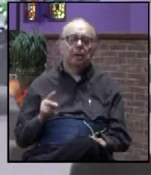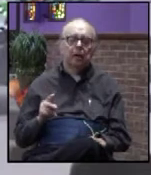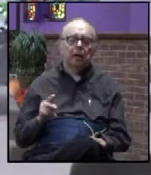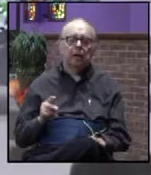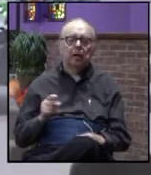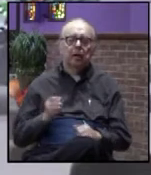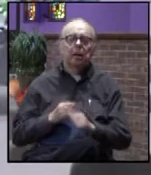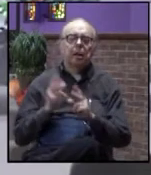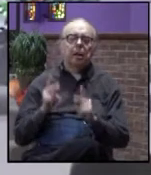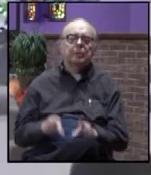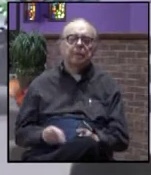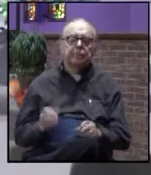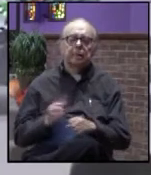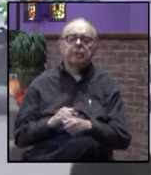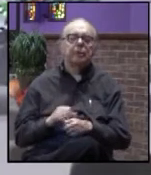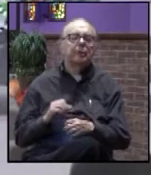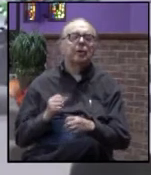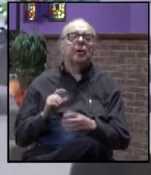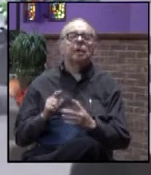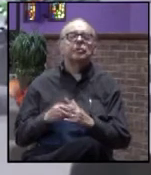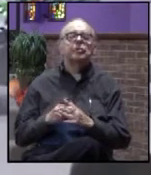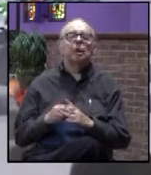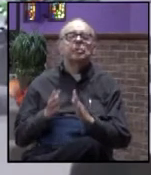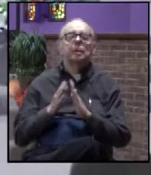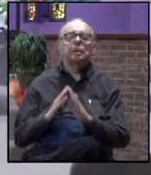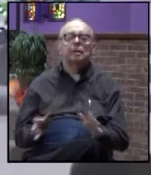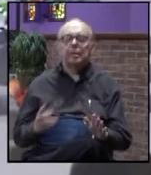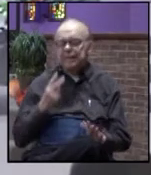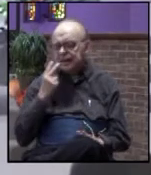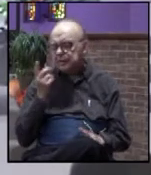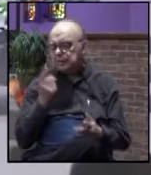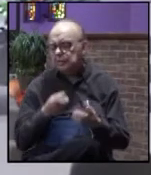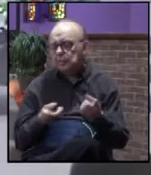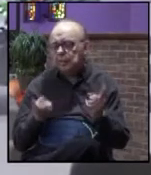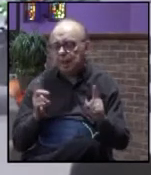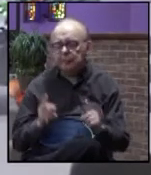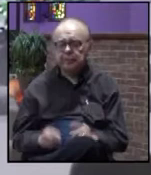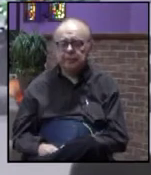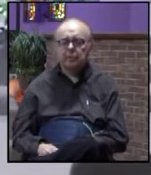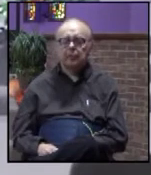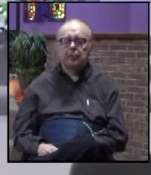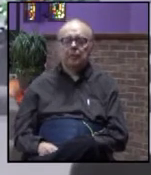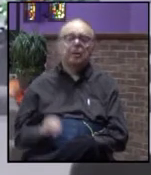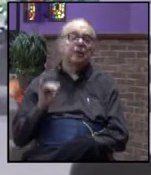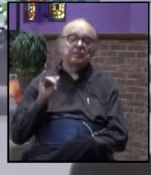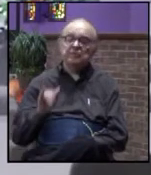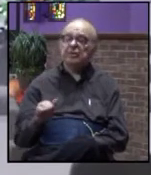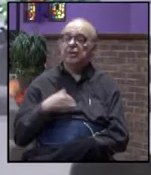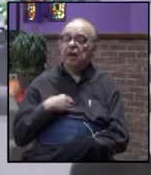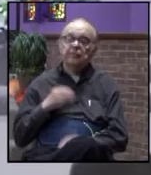everybody's trying to broker peace. And you see what happens. They're still at war.